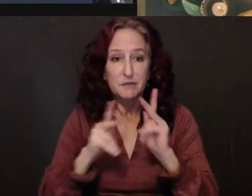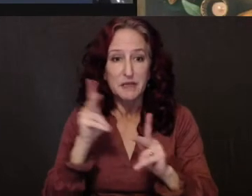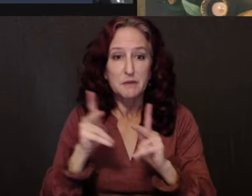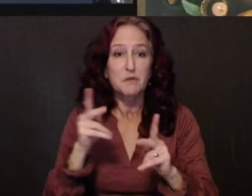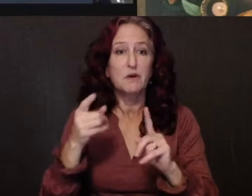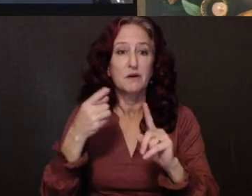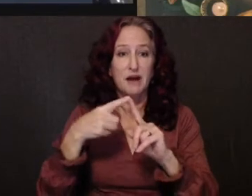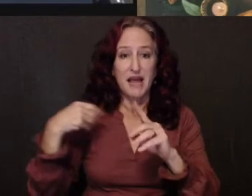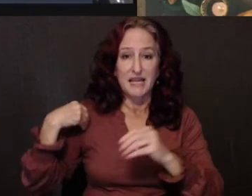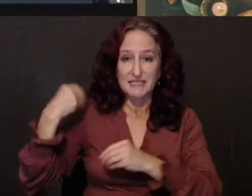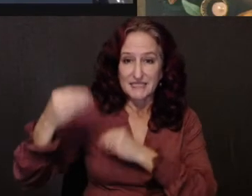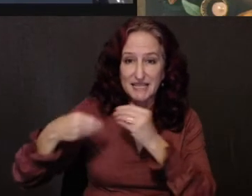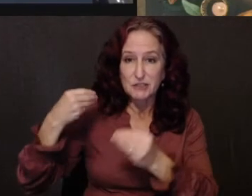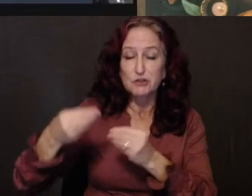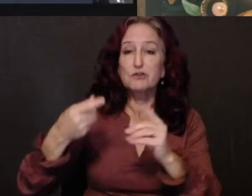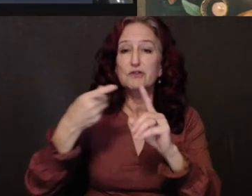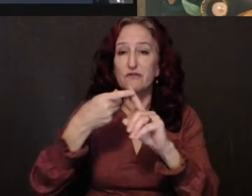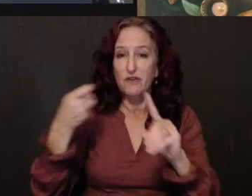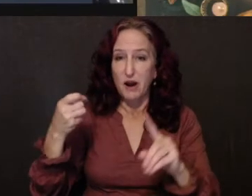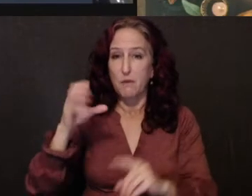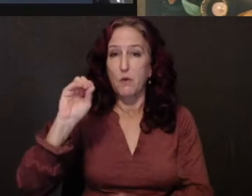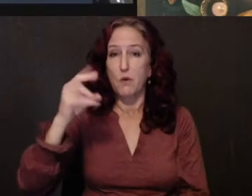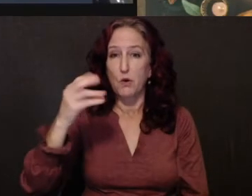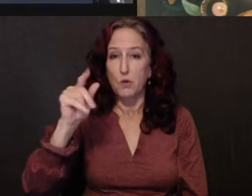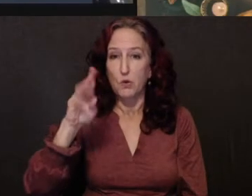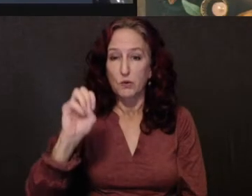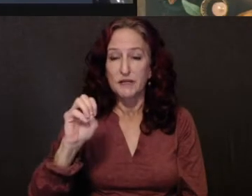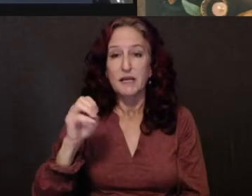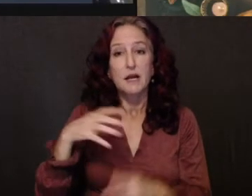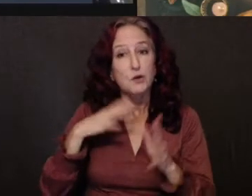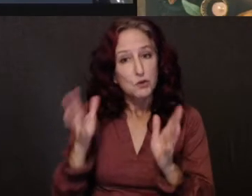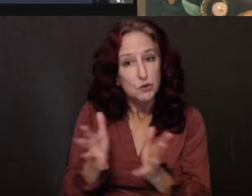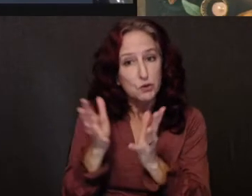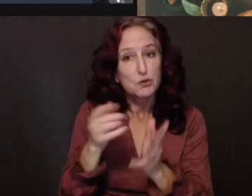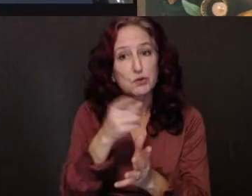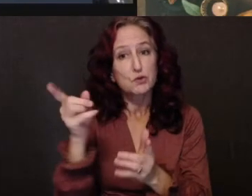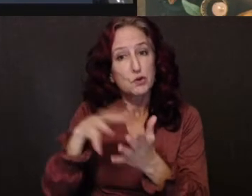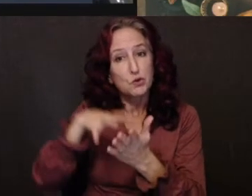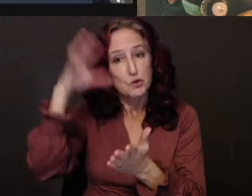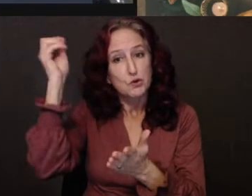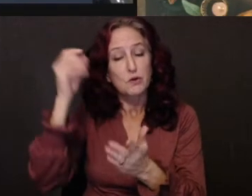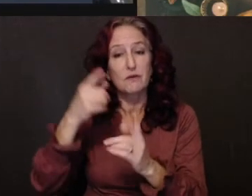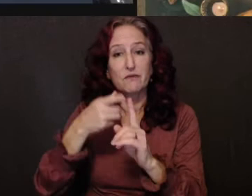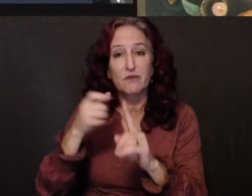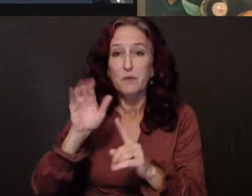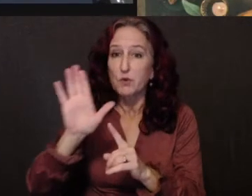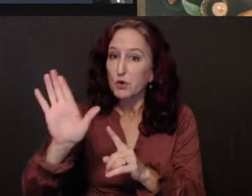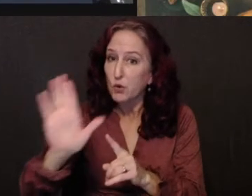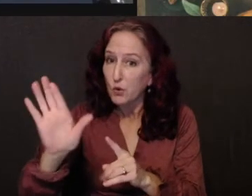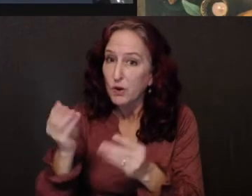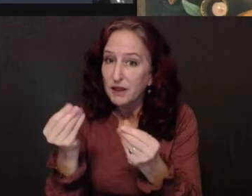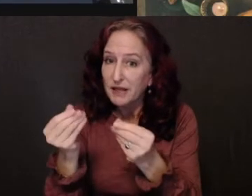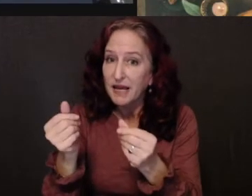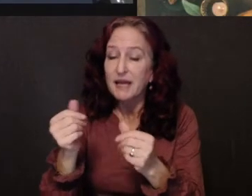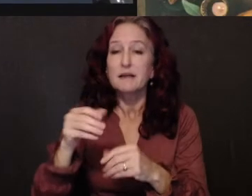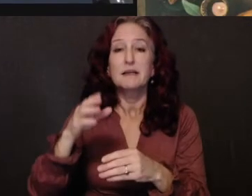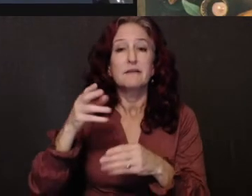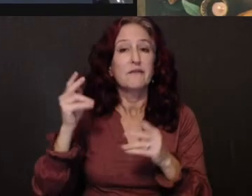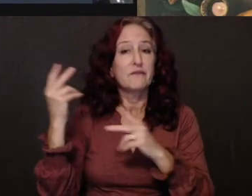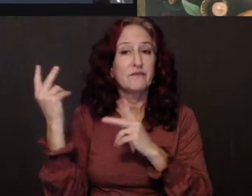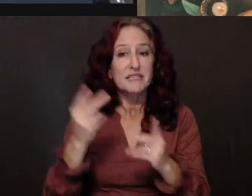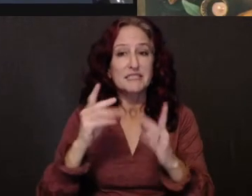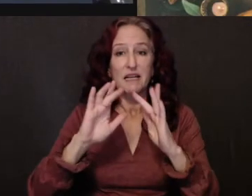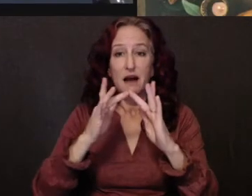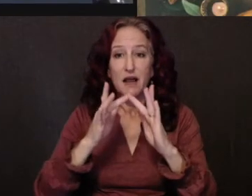speaking people. They are the ancestors of the Wahpepah Ohlone tribe. And I'd like to encourage all of you to learn more about whose land you are on, and